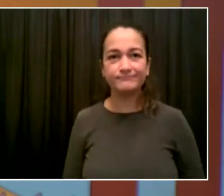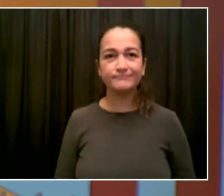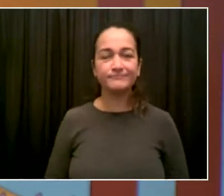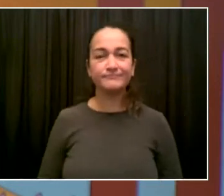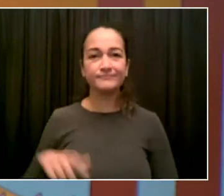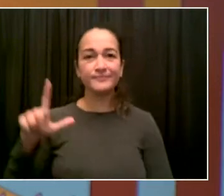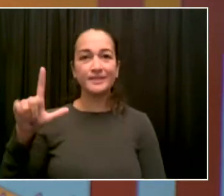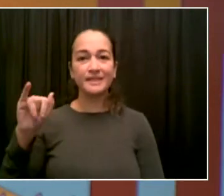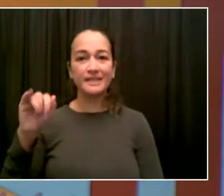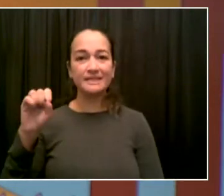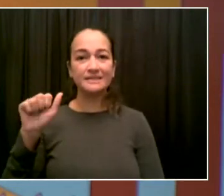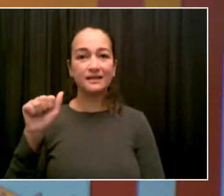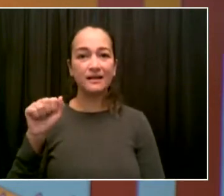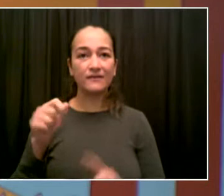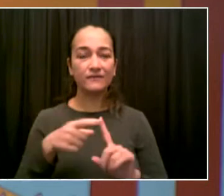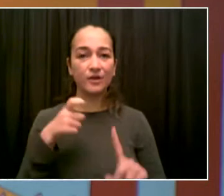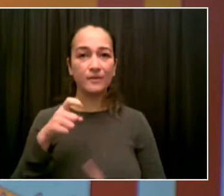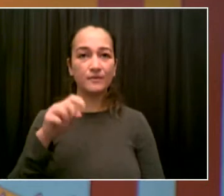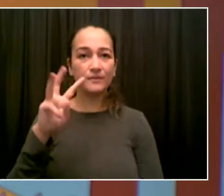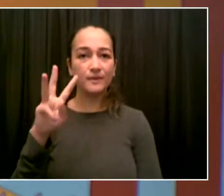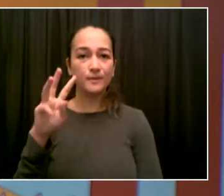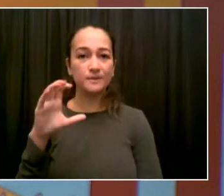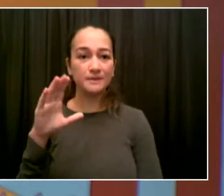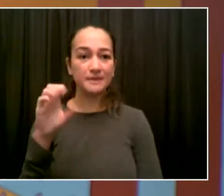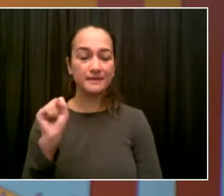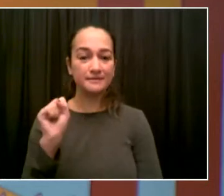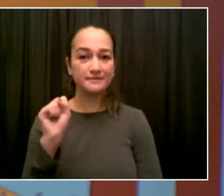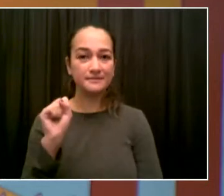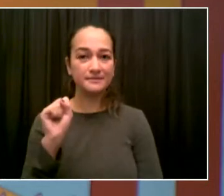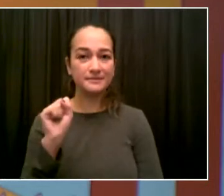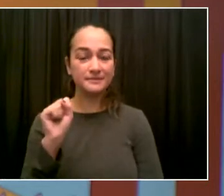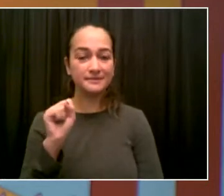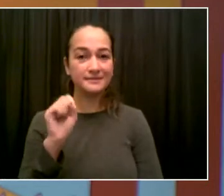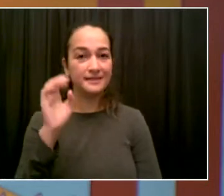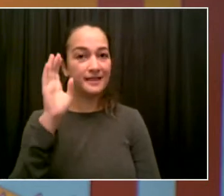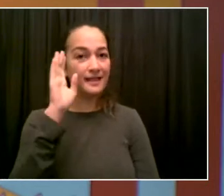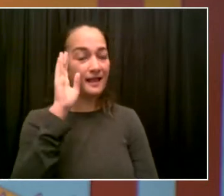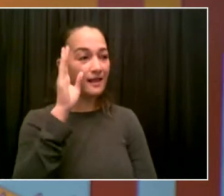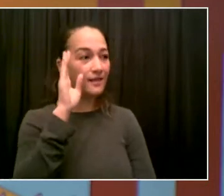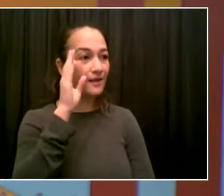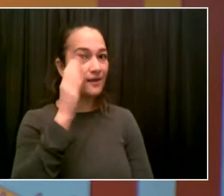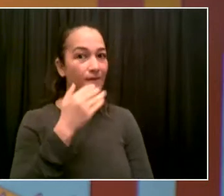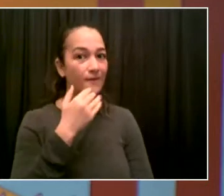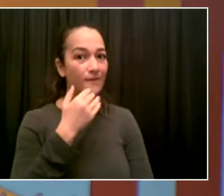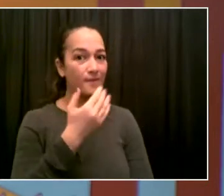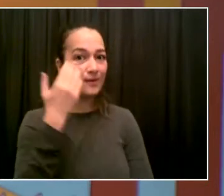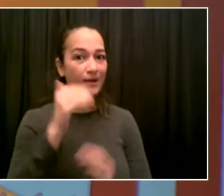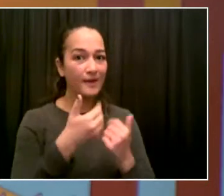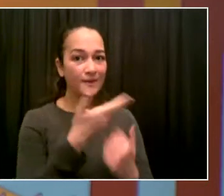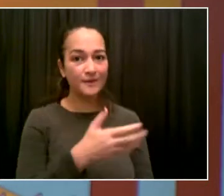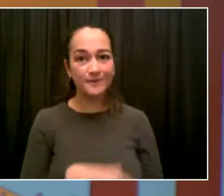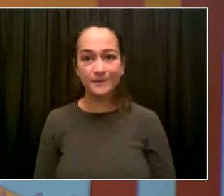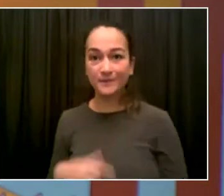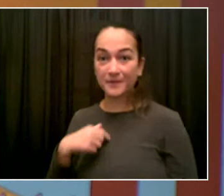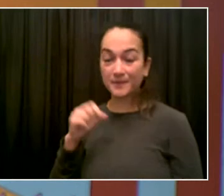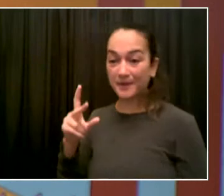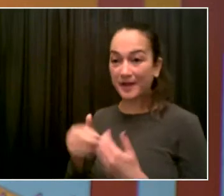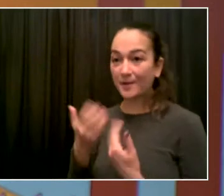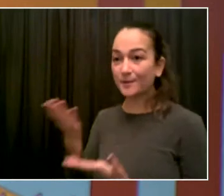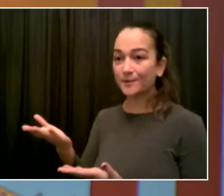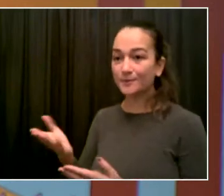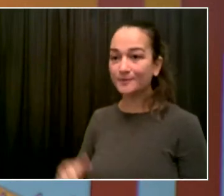Hi, Mayor. How are you? Good, Lisa. How you been? Good. Thanks for asking. A question about RIKERS.